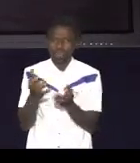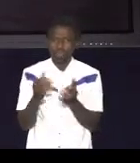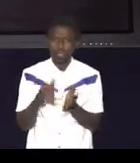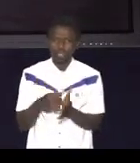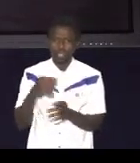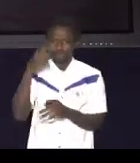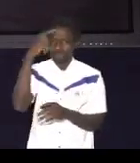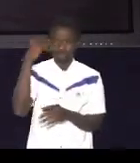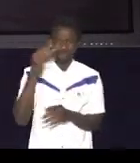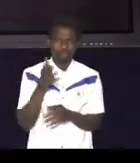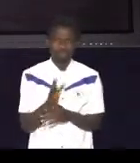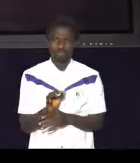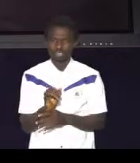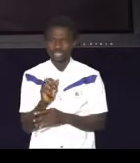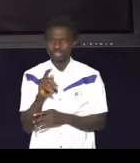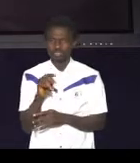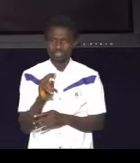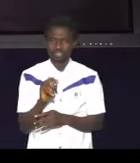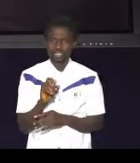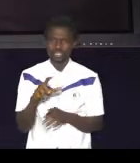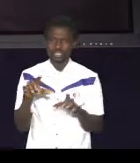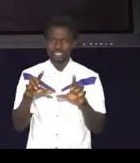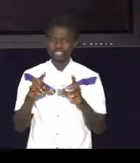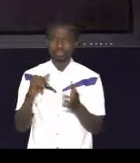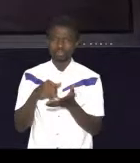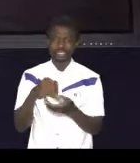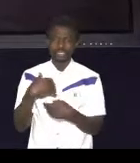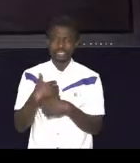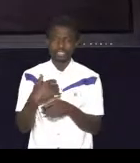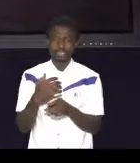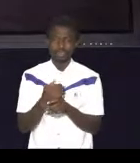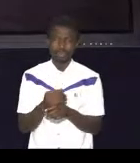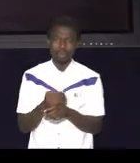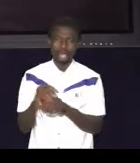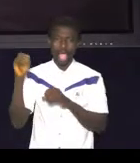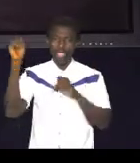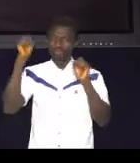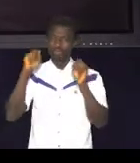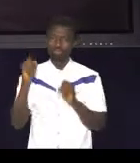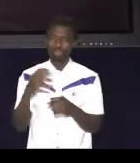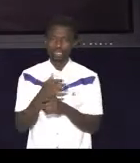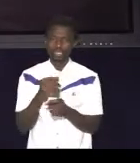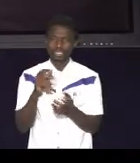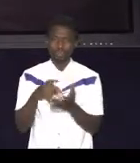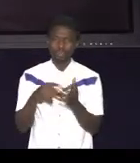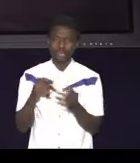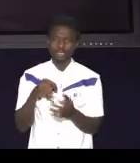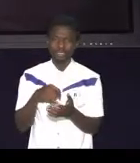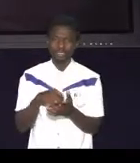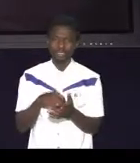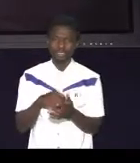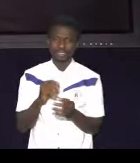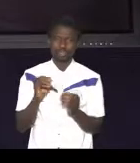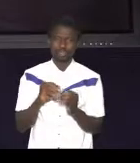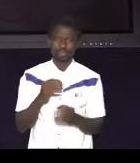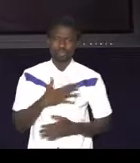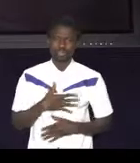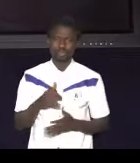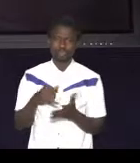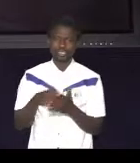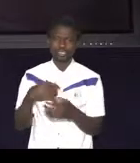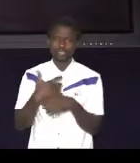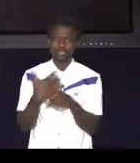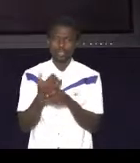their fitness. So it makes sport participation more enjoyable. Next one, it promotes the ability to move with